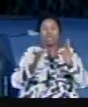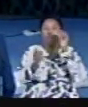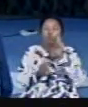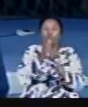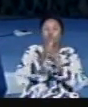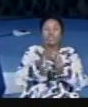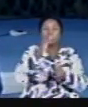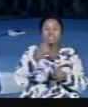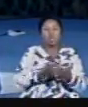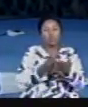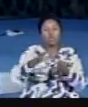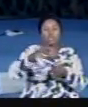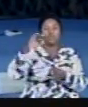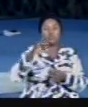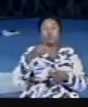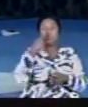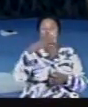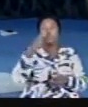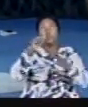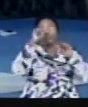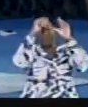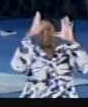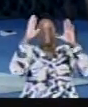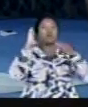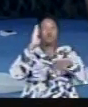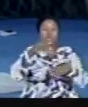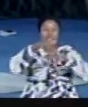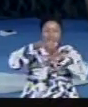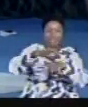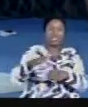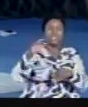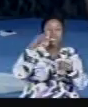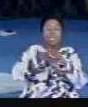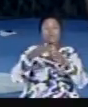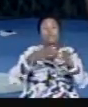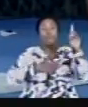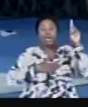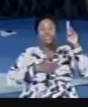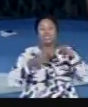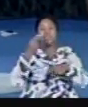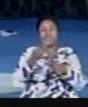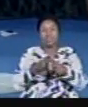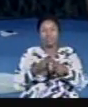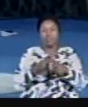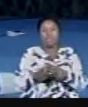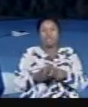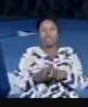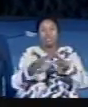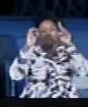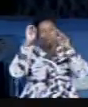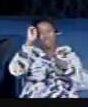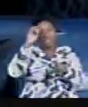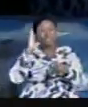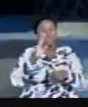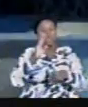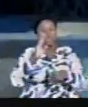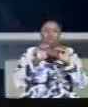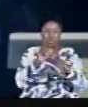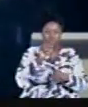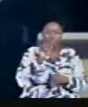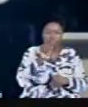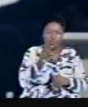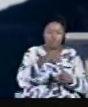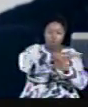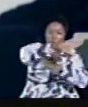Ghost, whom the Father will send in my name, he shall teach you all